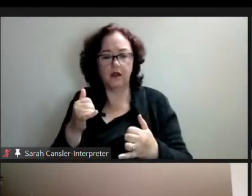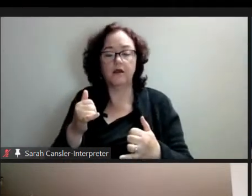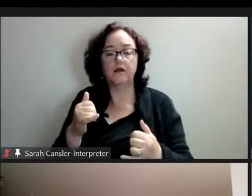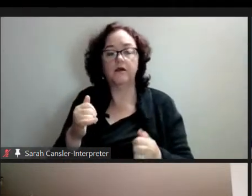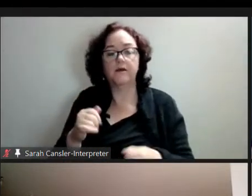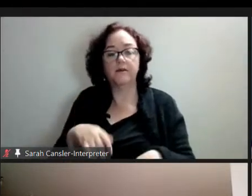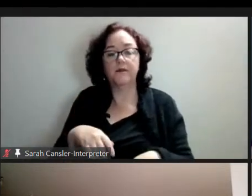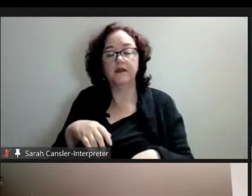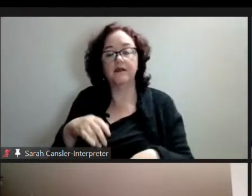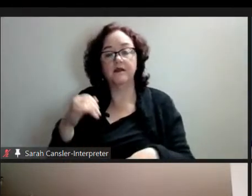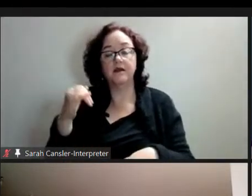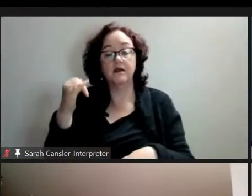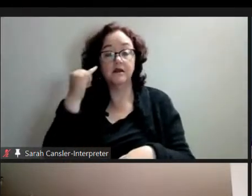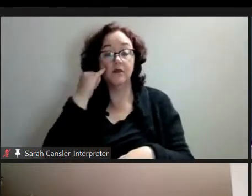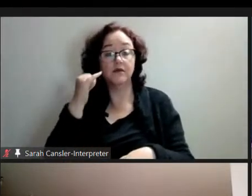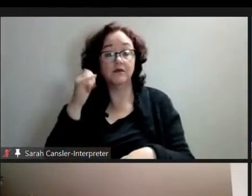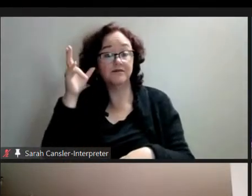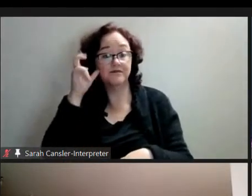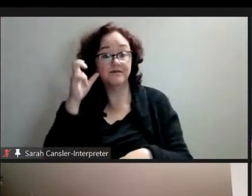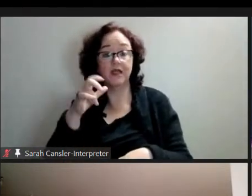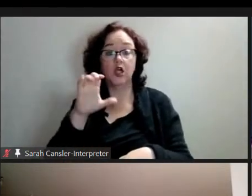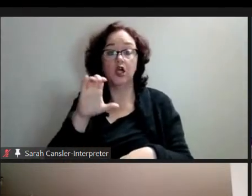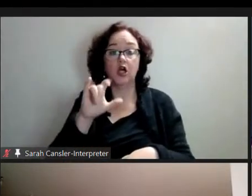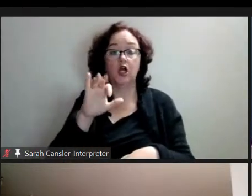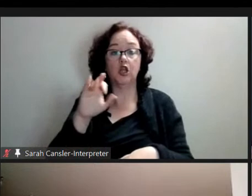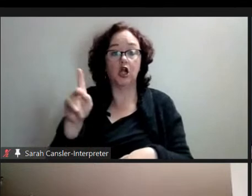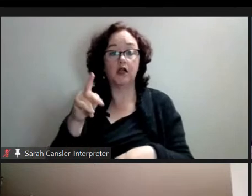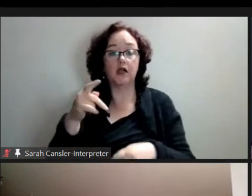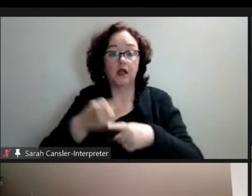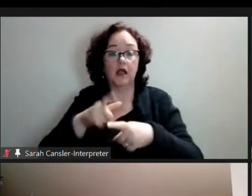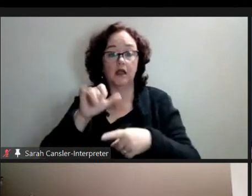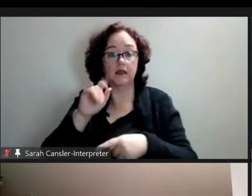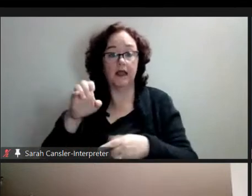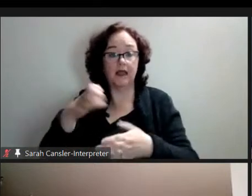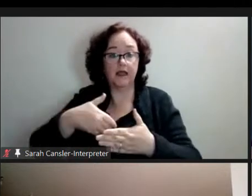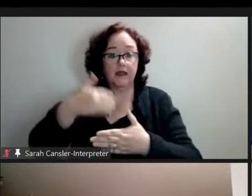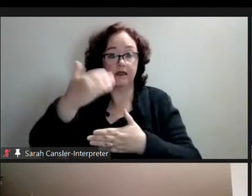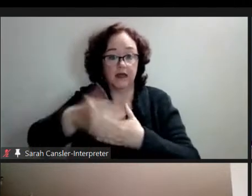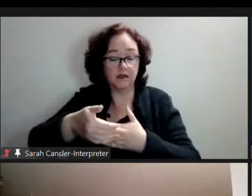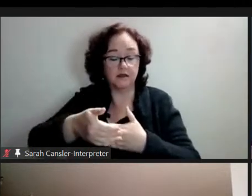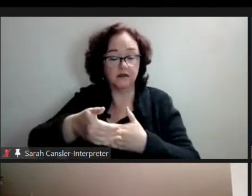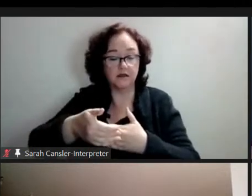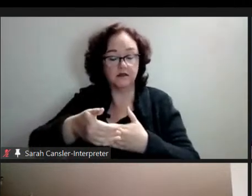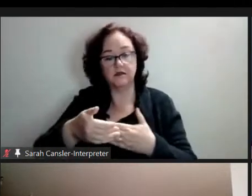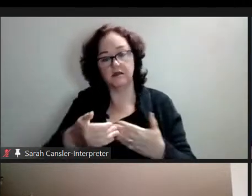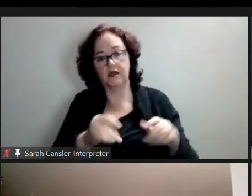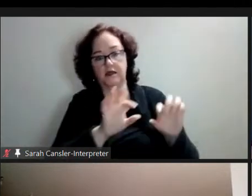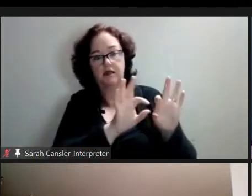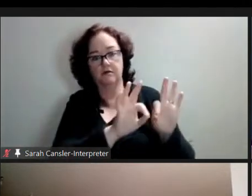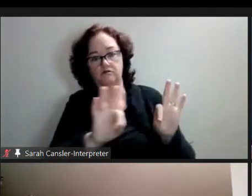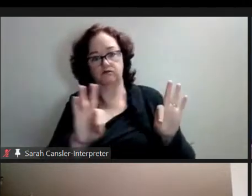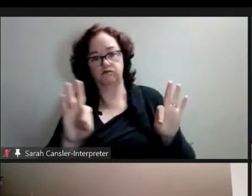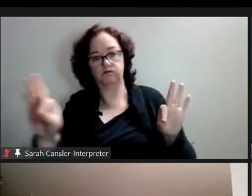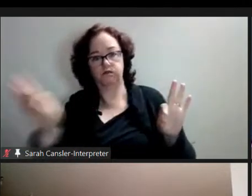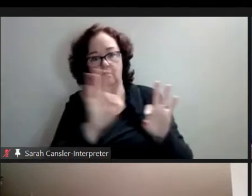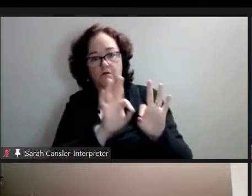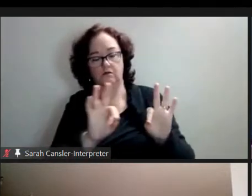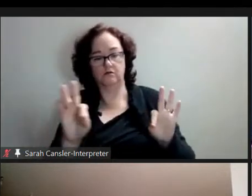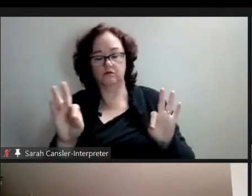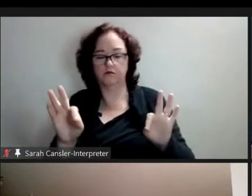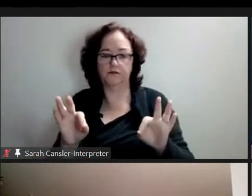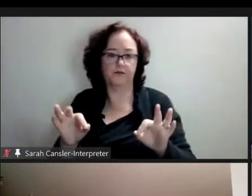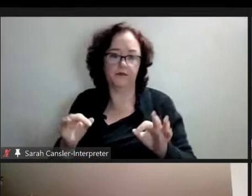Clark and Lake is next, transfer to, et cetera, at Clark and Lake. And so nothing's taken away. This is supplemental